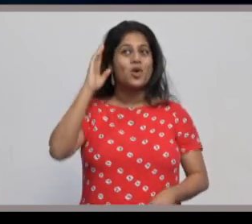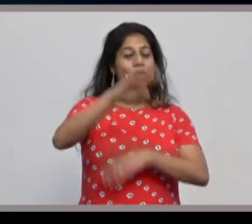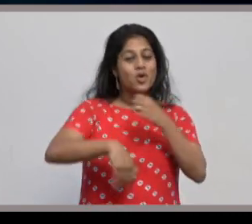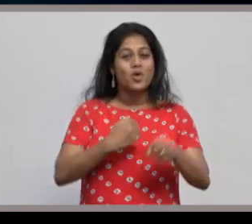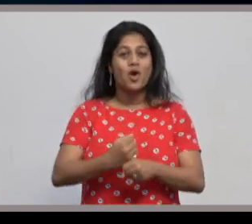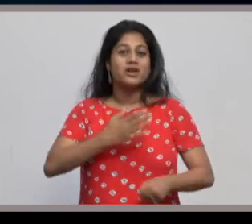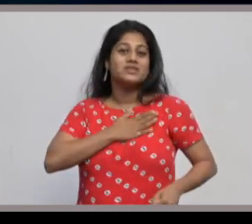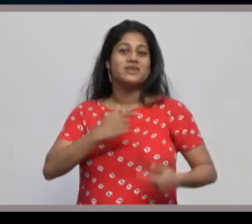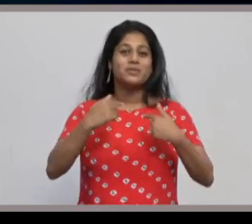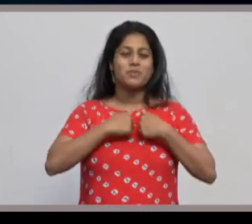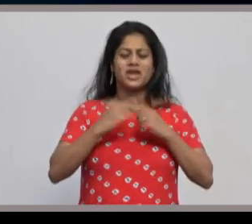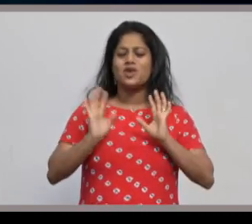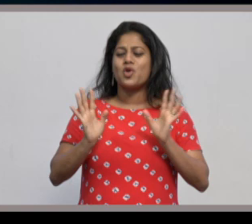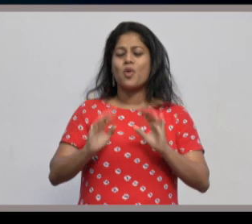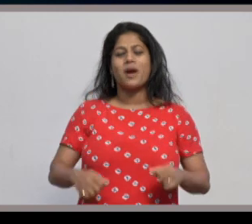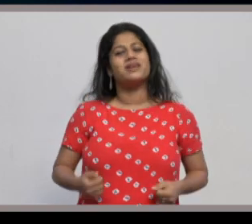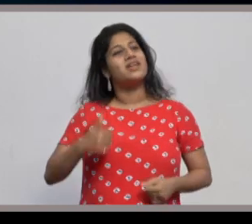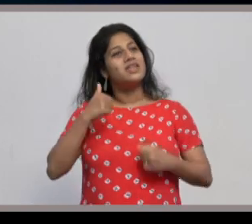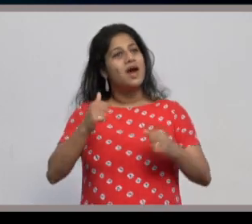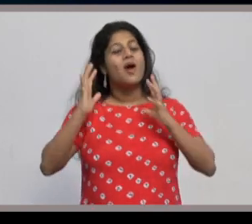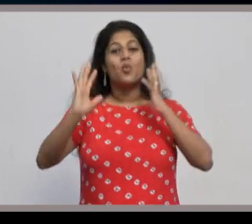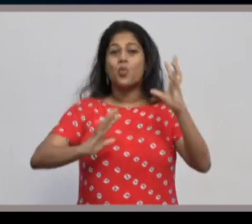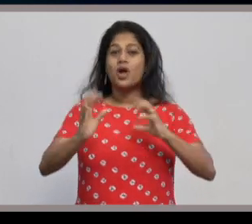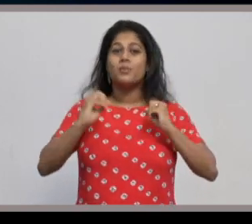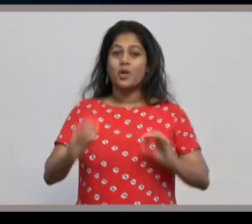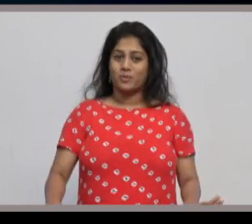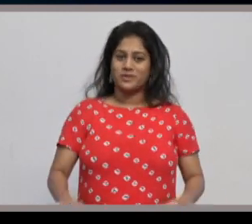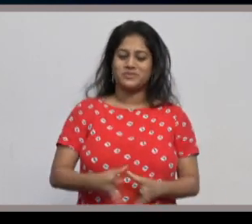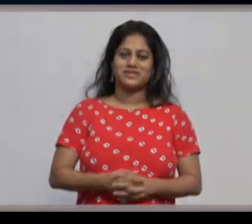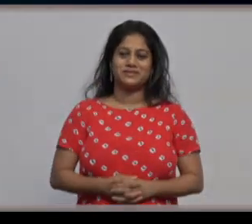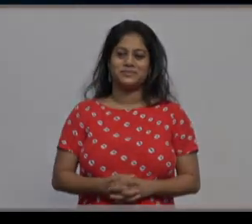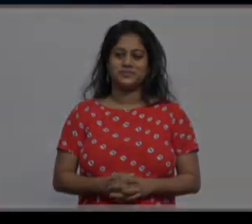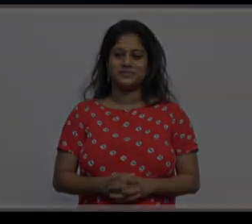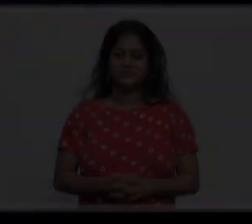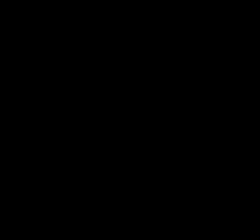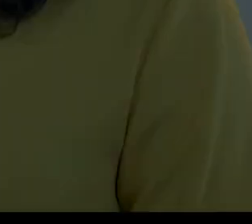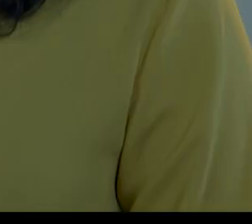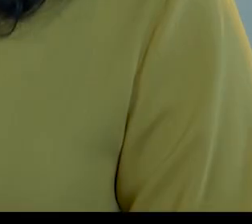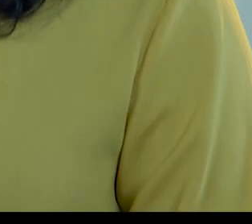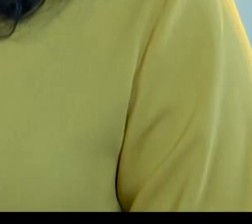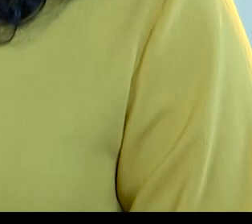and His grace is sufficient for all of us. All glory to Jesus. Amen.